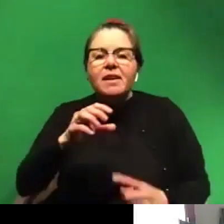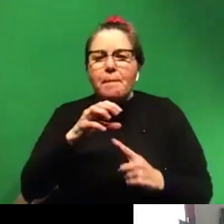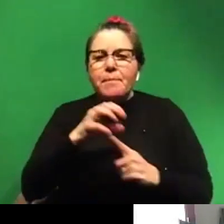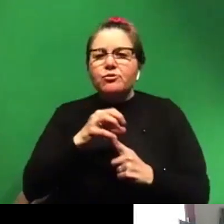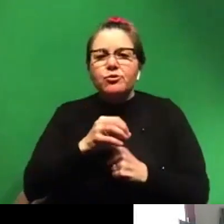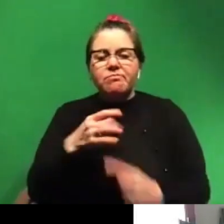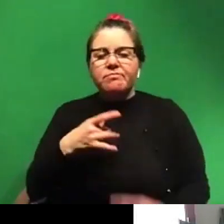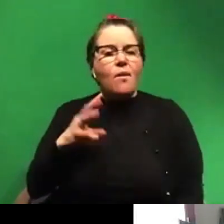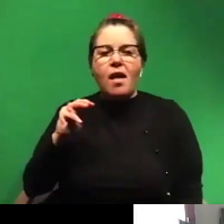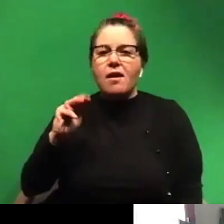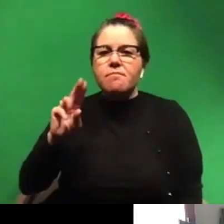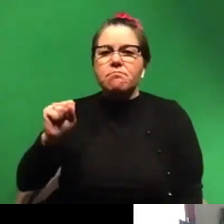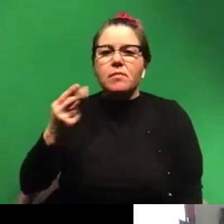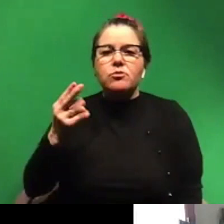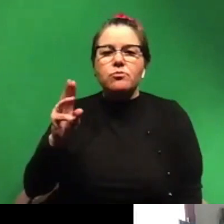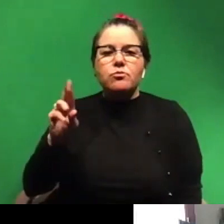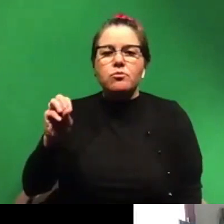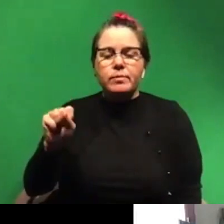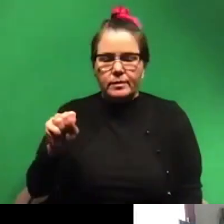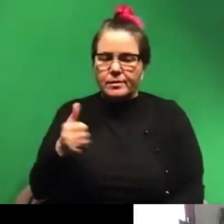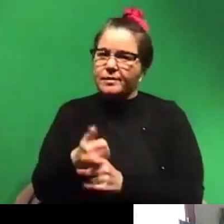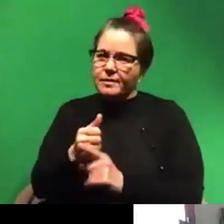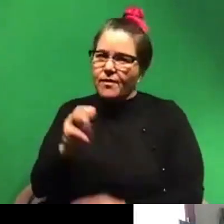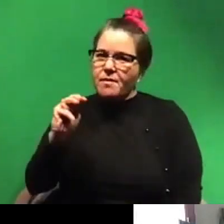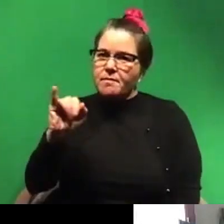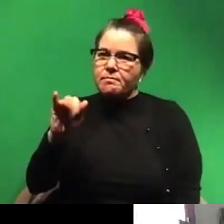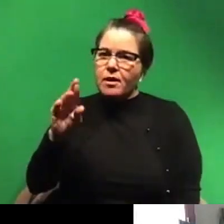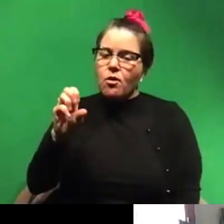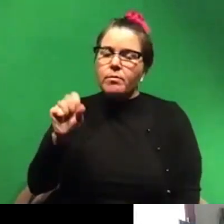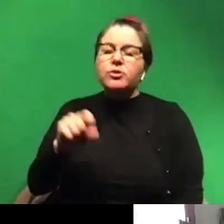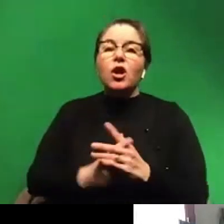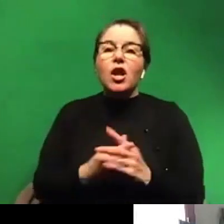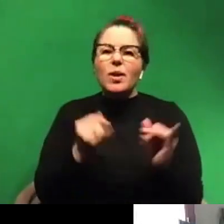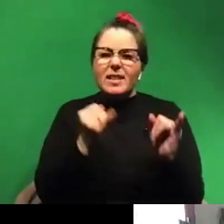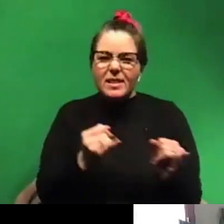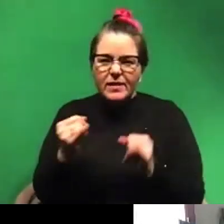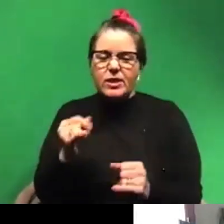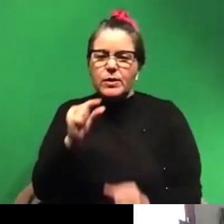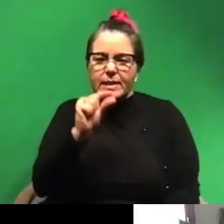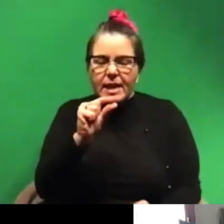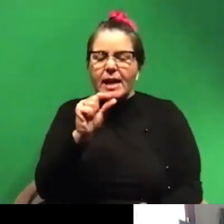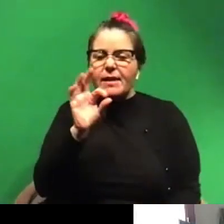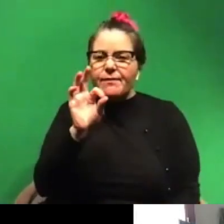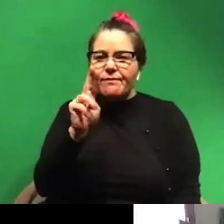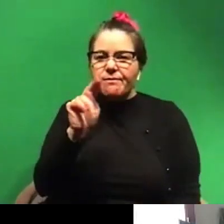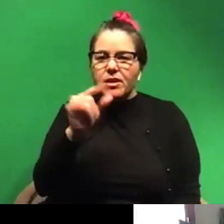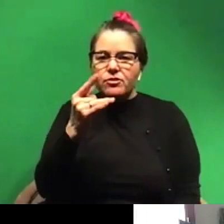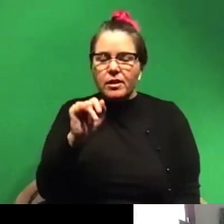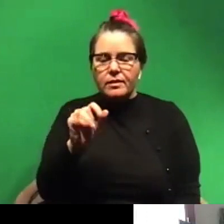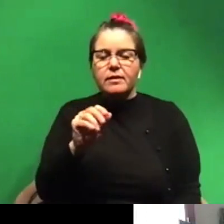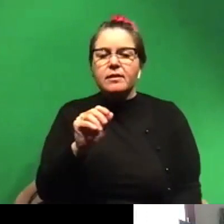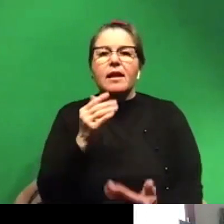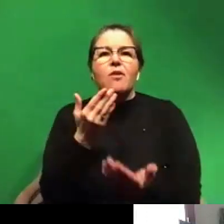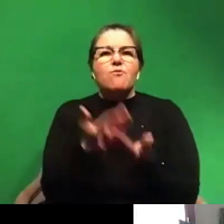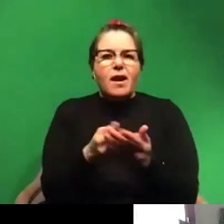like mushrooms. Mushrooms are microbes. They actually start out as individual little tiny fungi that land in a place and